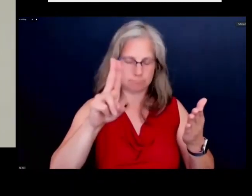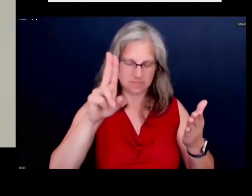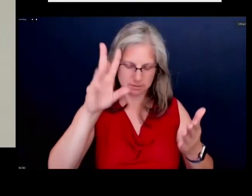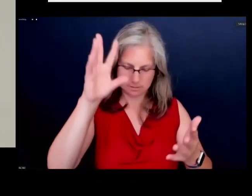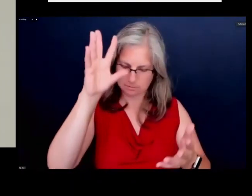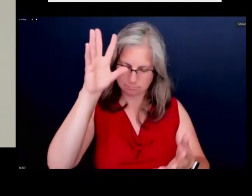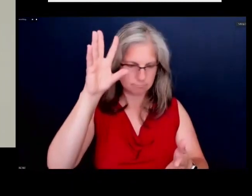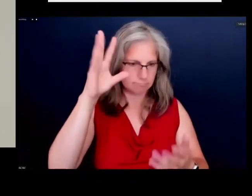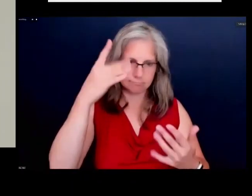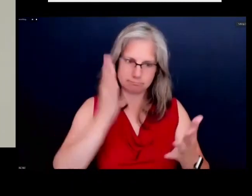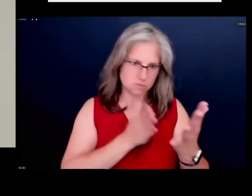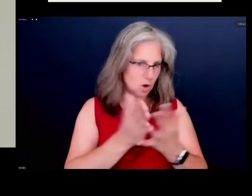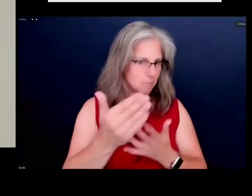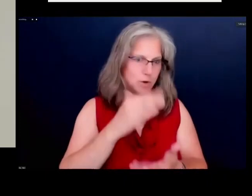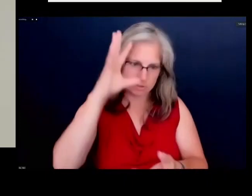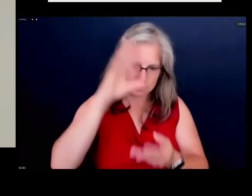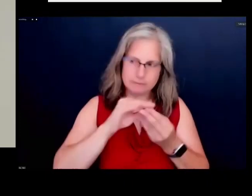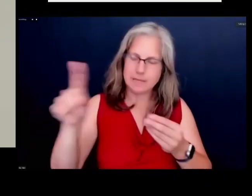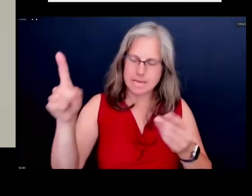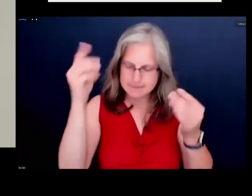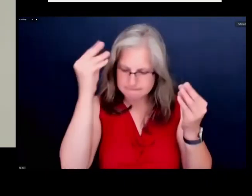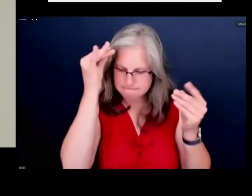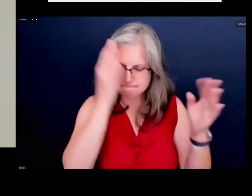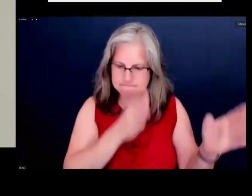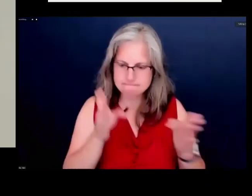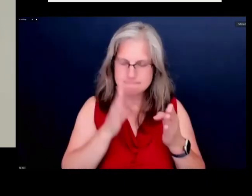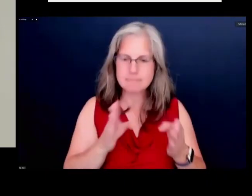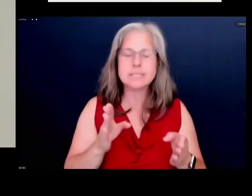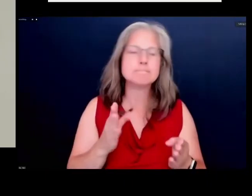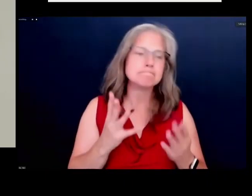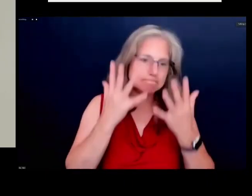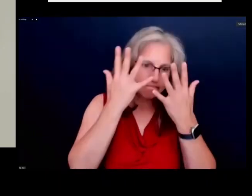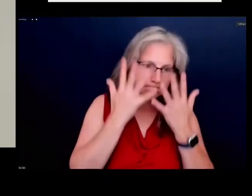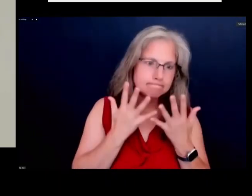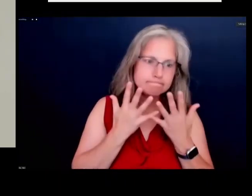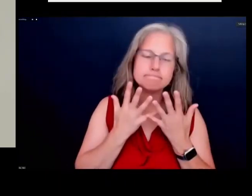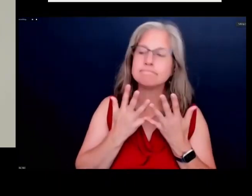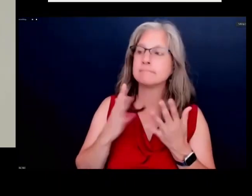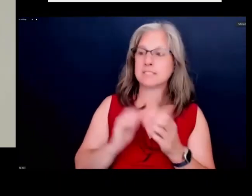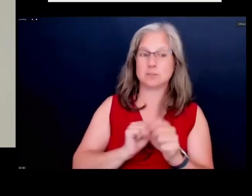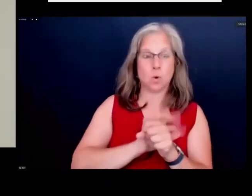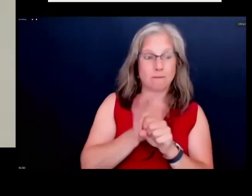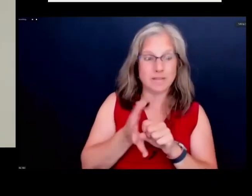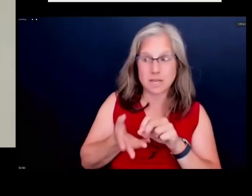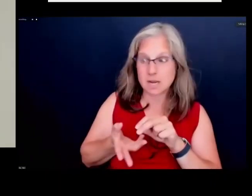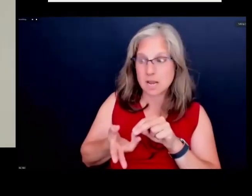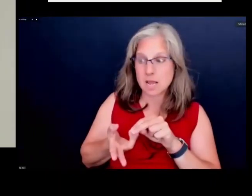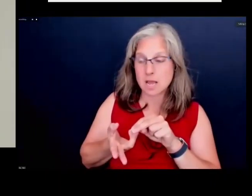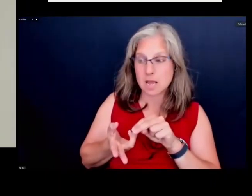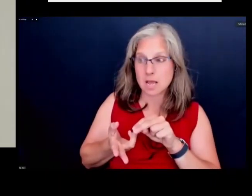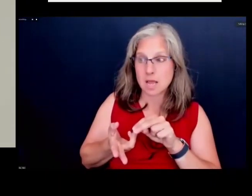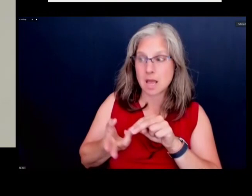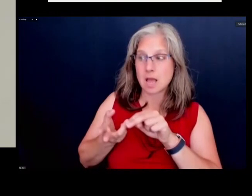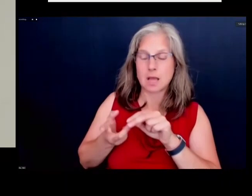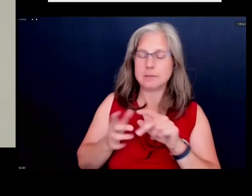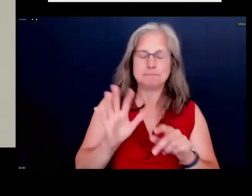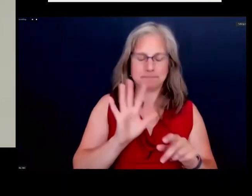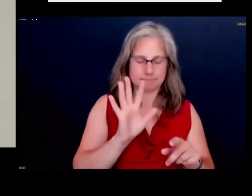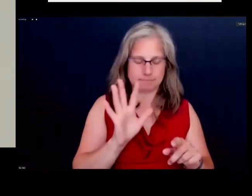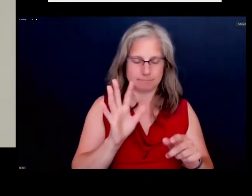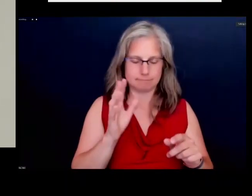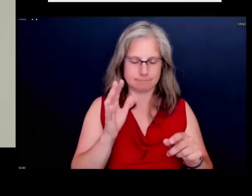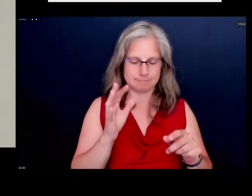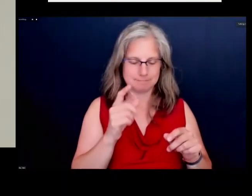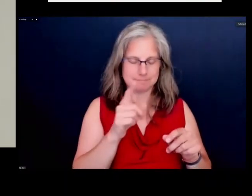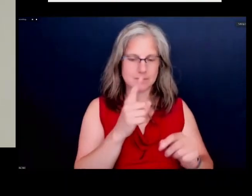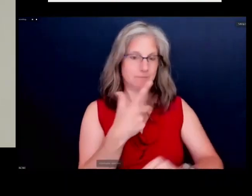comprehensive, and fortunately, the uptake in the vaccine is good. There is